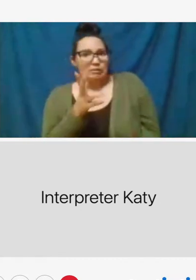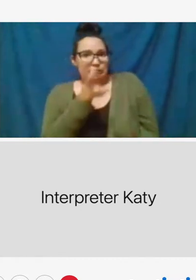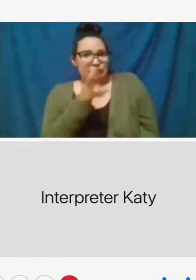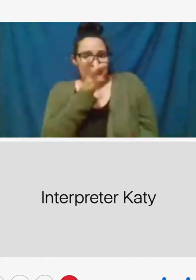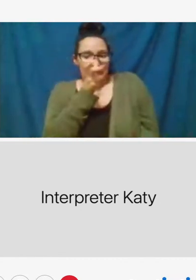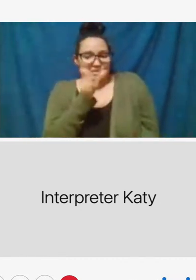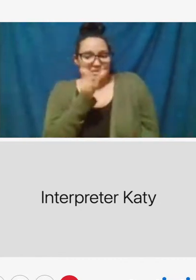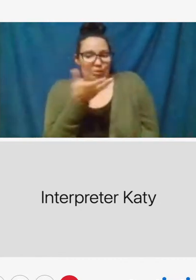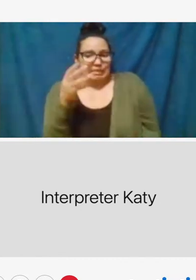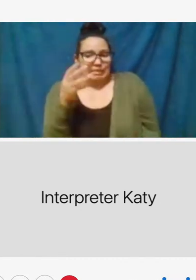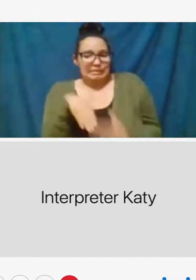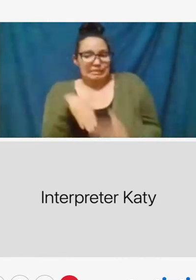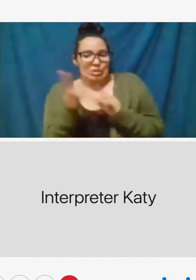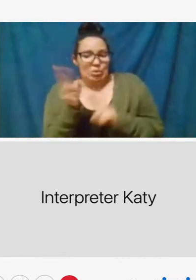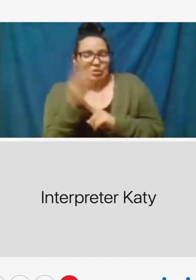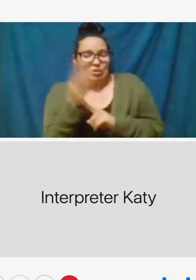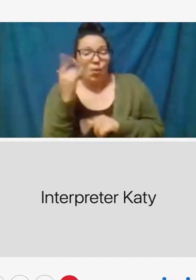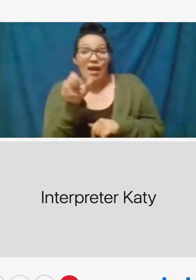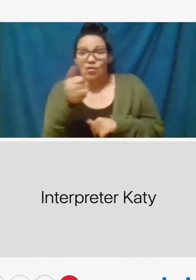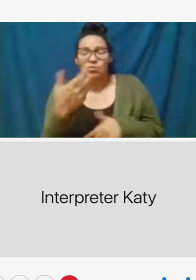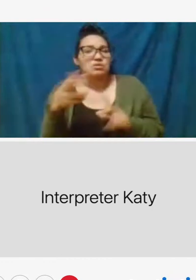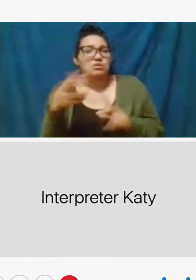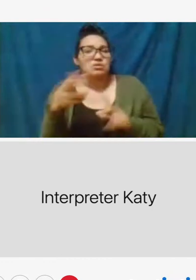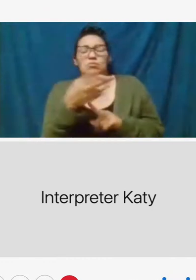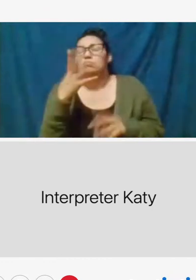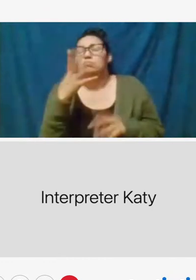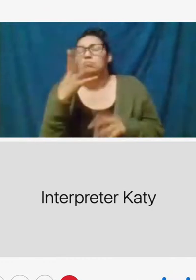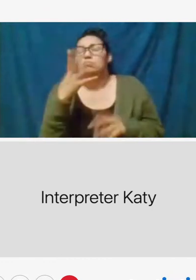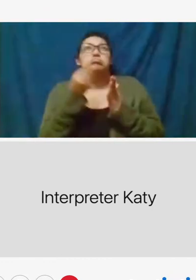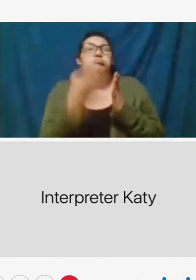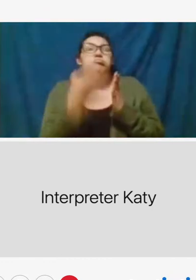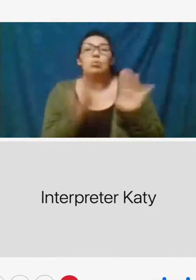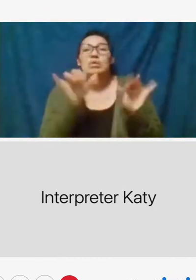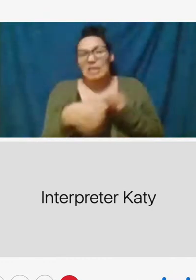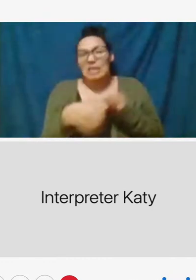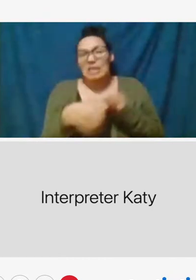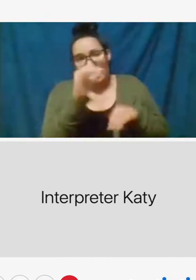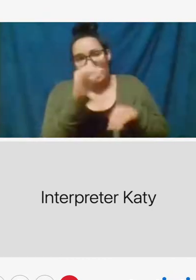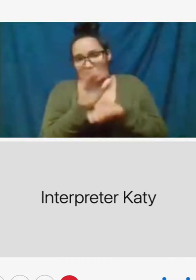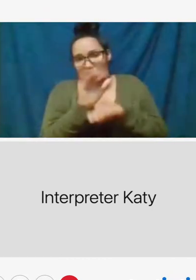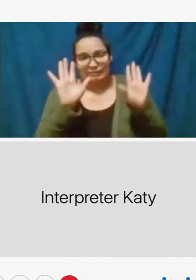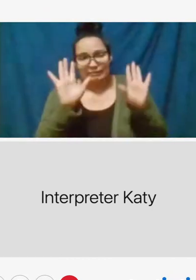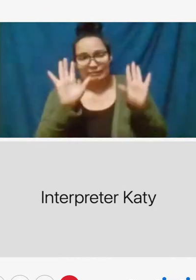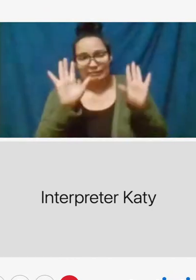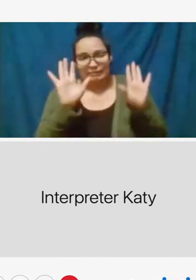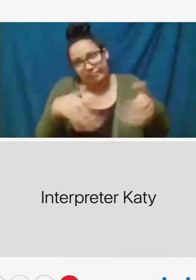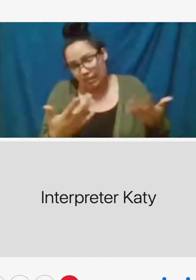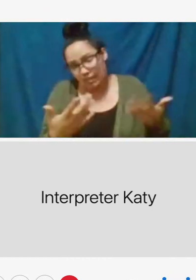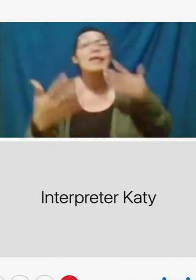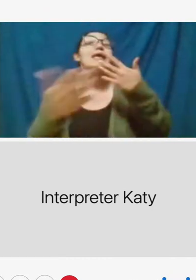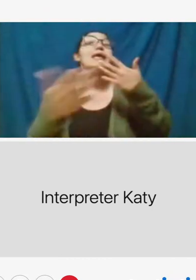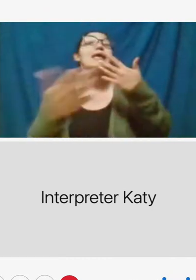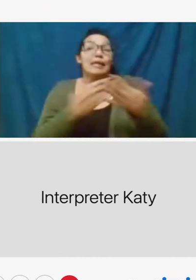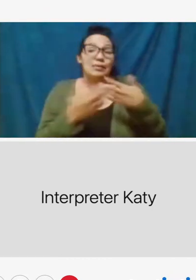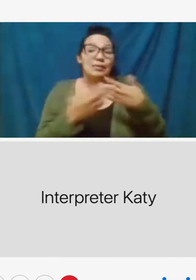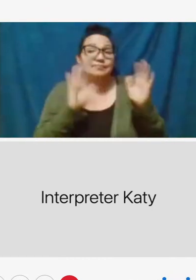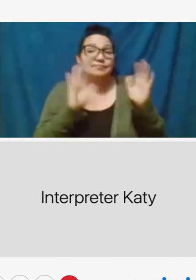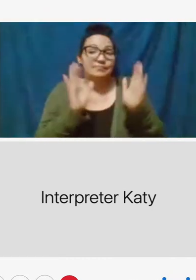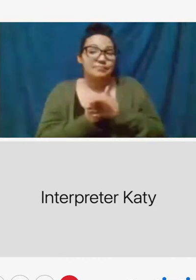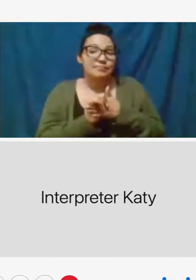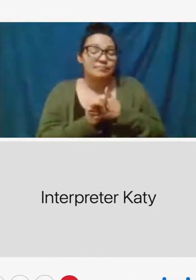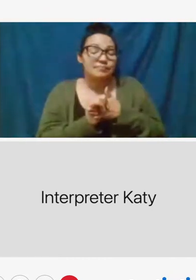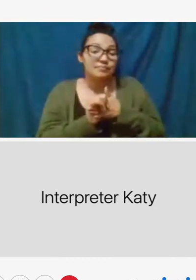expensive and we were only staying one night so we you know but anyway um but there were 30 of us there were